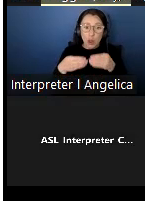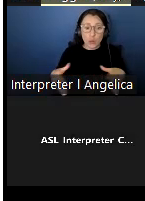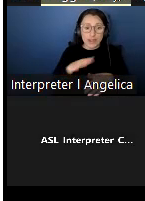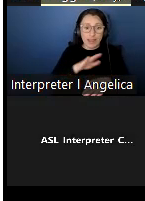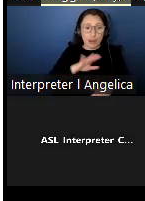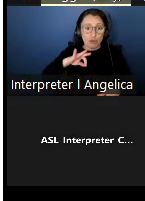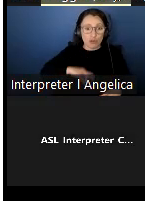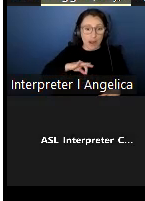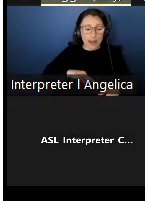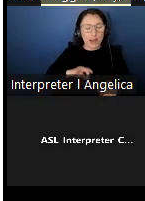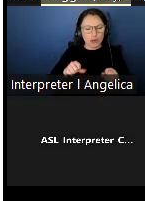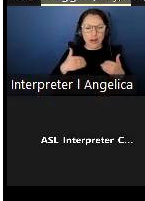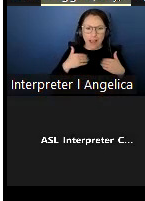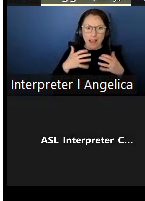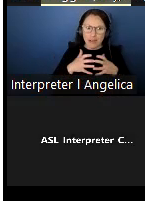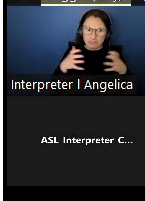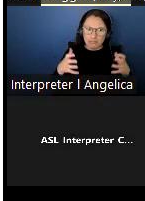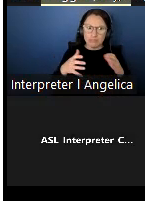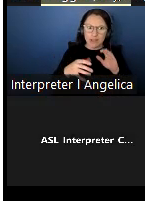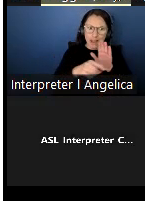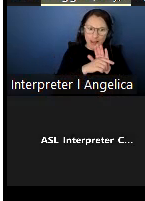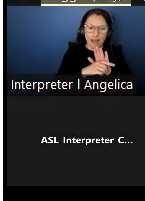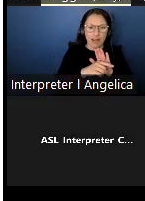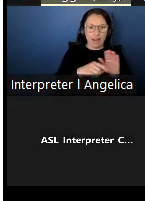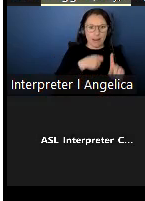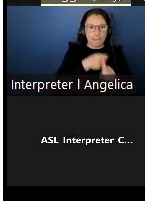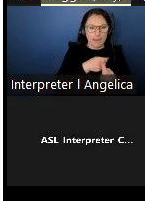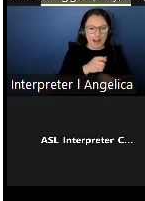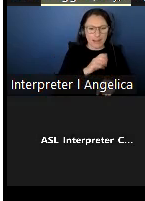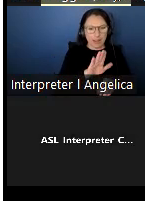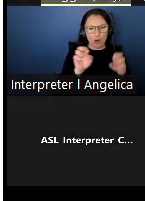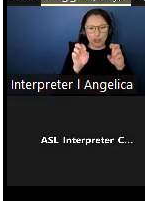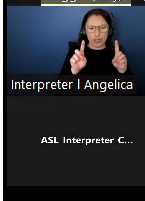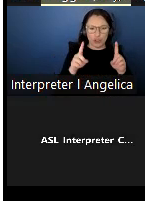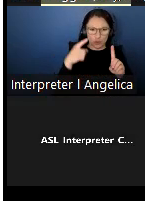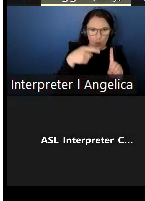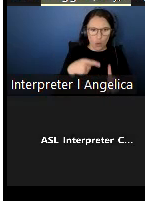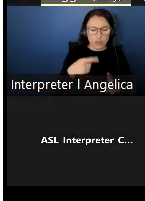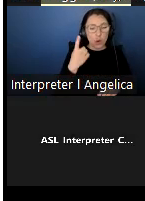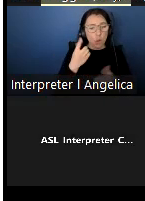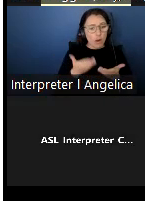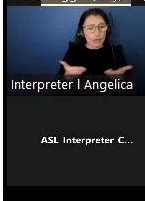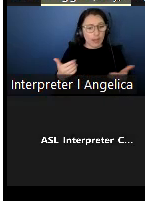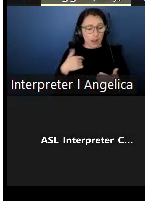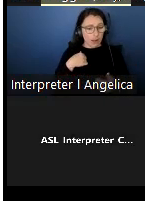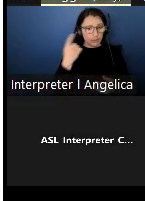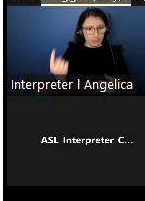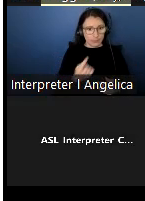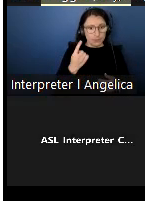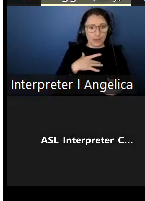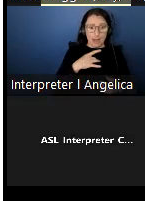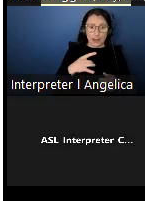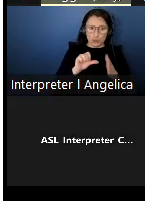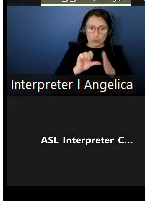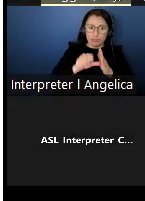have a negative impact on educational goals. One of the things I always like to point out when we're talking about